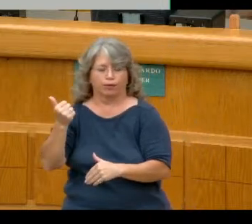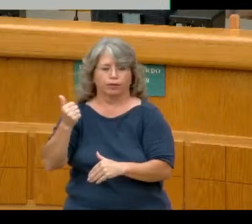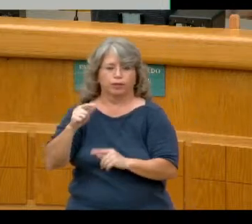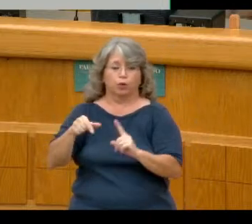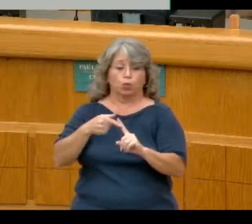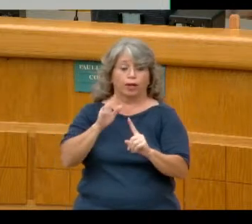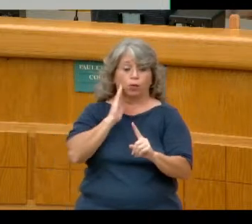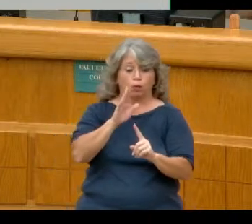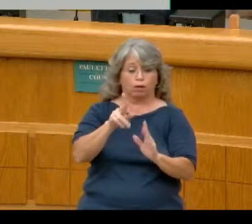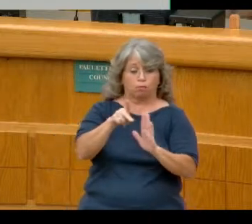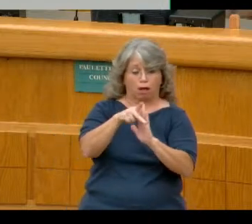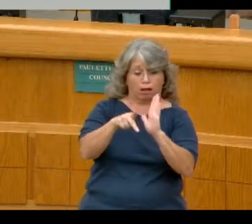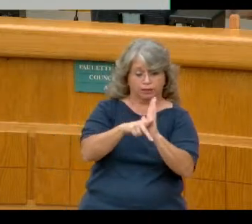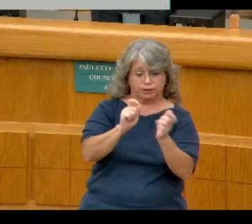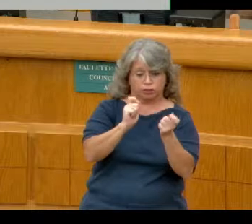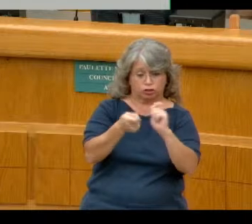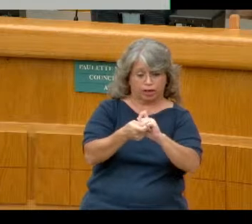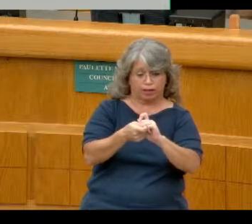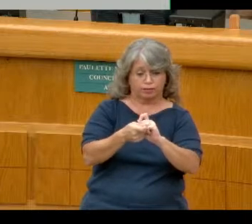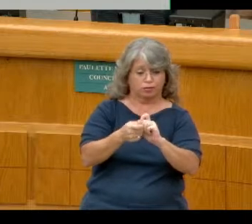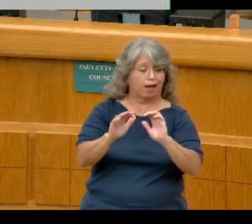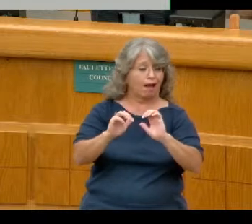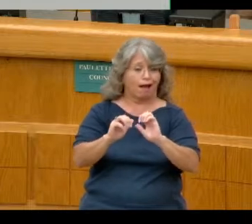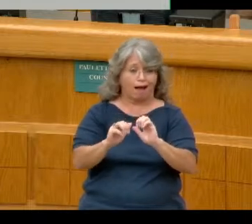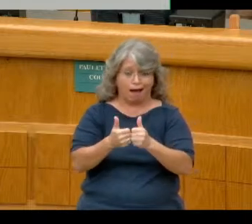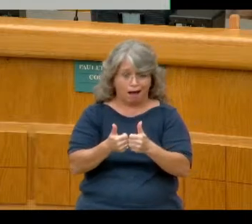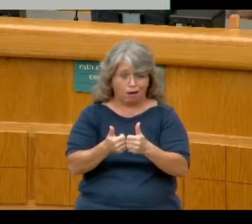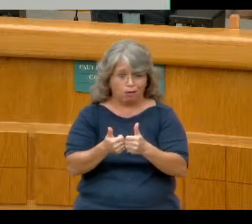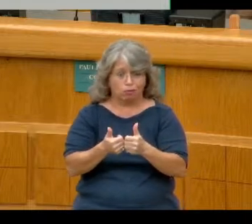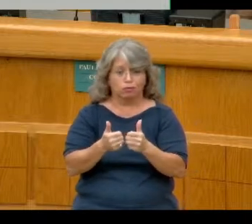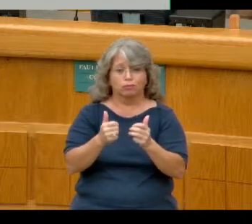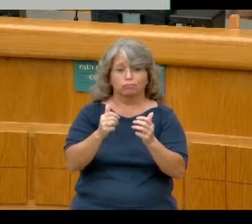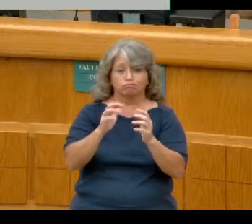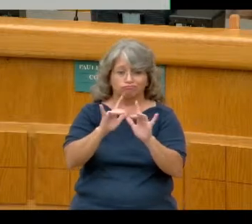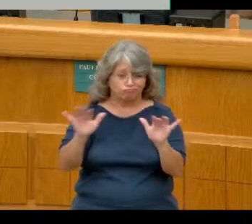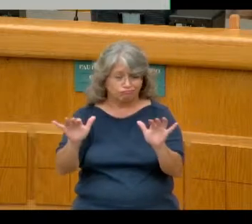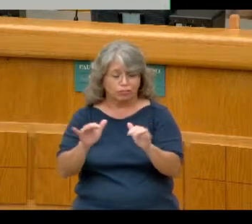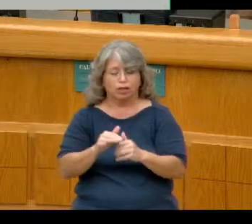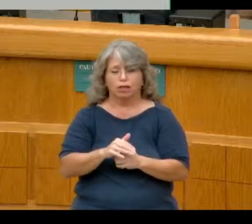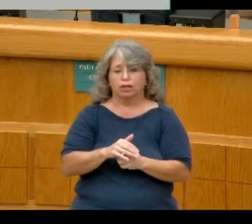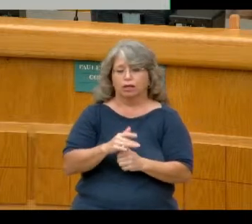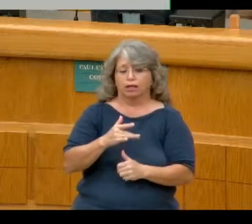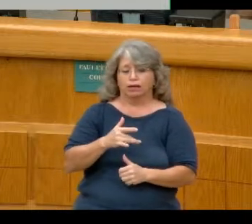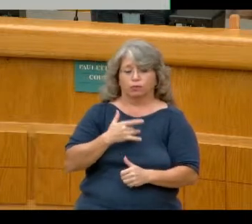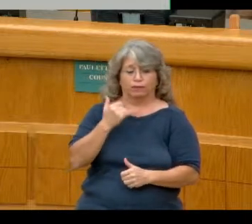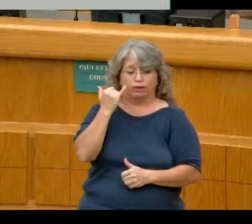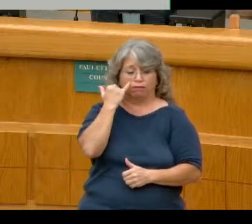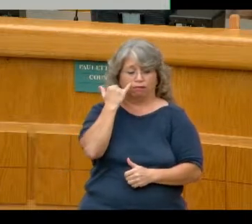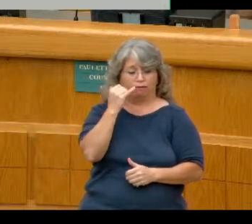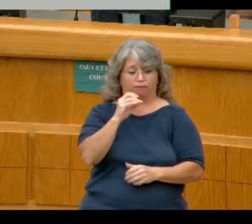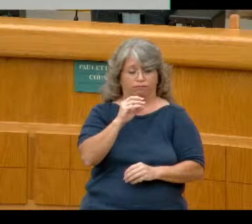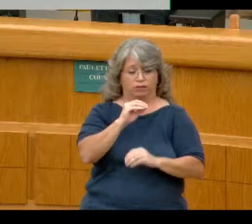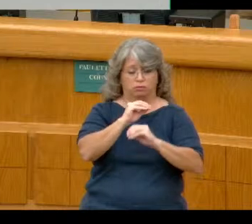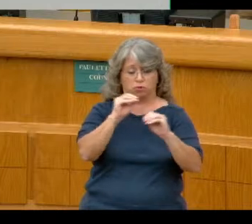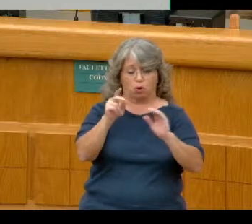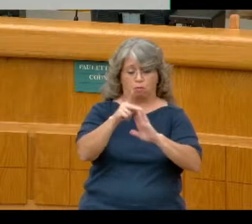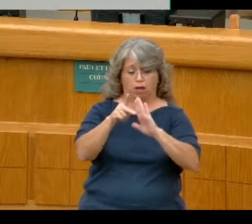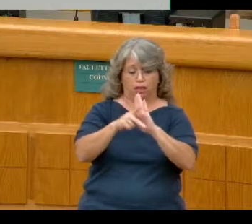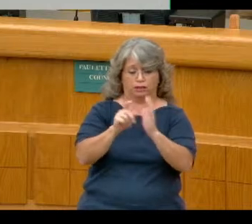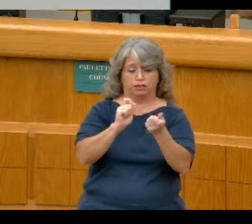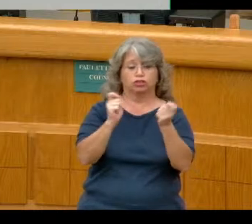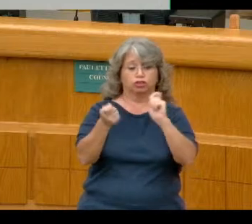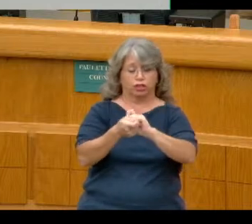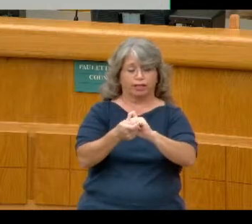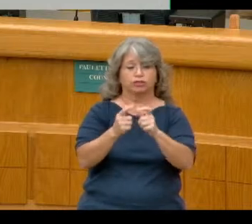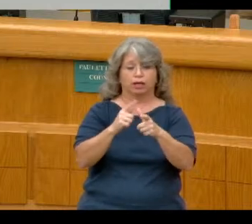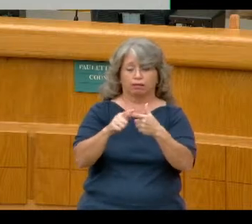policies change and how will they change. We feel that if nothing else changes in terms of policies, that this is a very